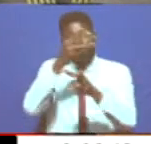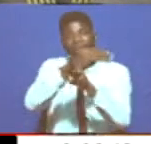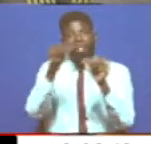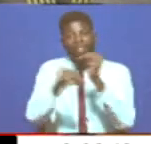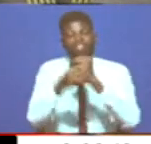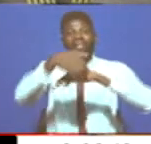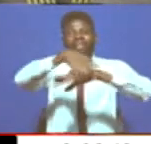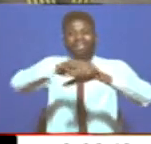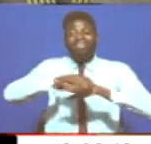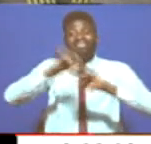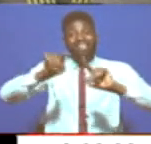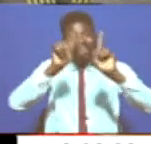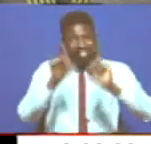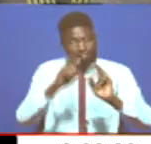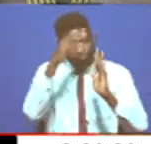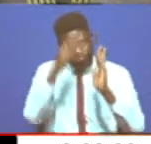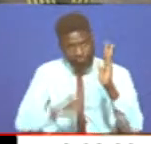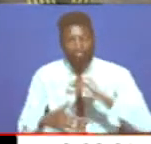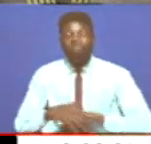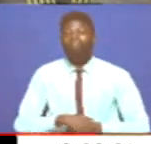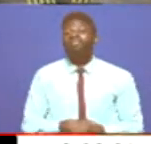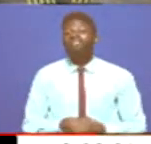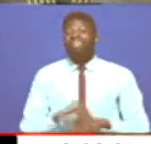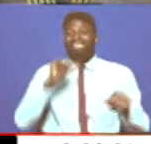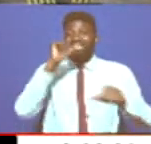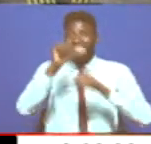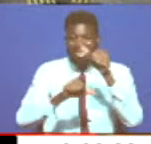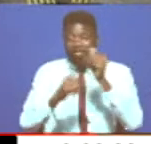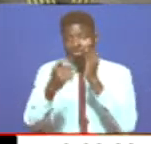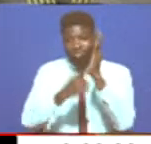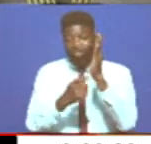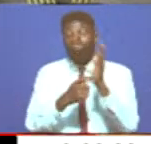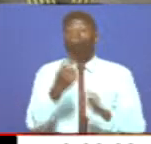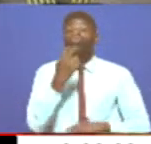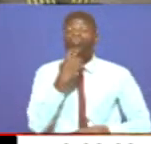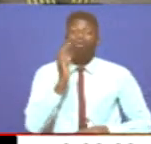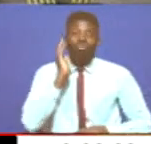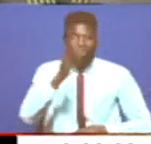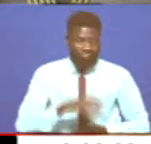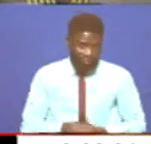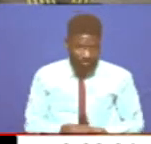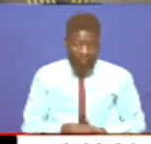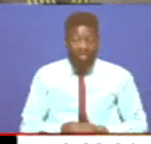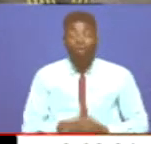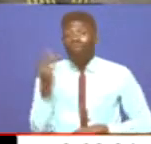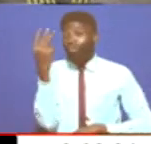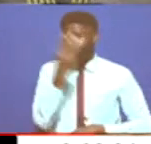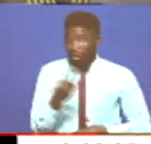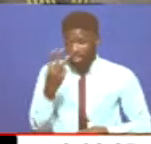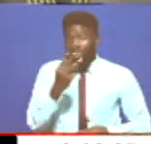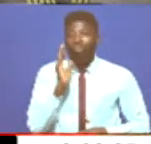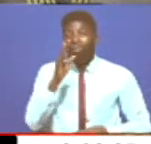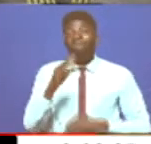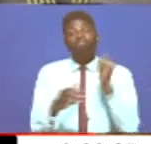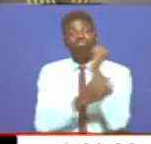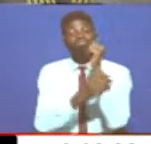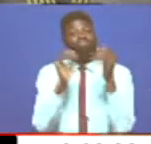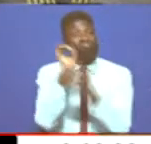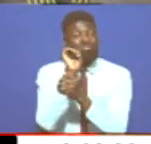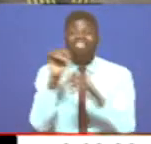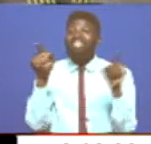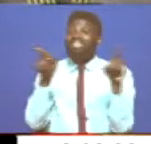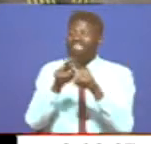exams. Science and Swahili will be taken on Tuesday. On Wednesday, candidates will write the social studies and religious